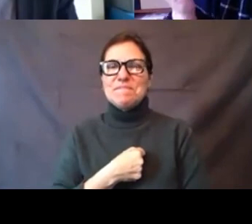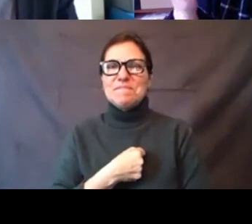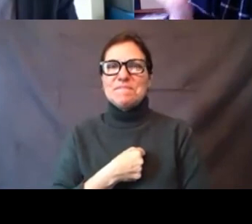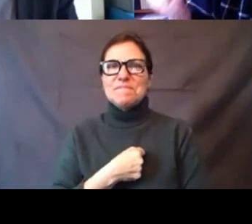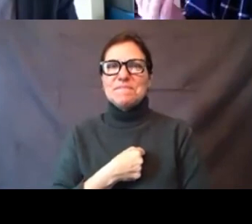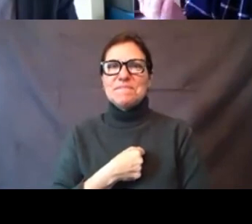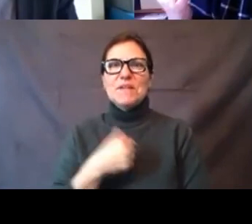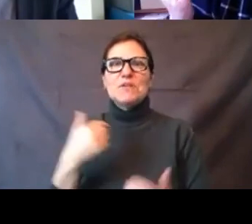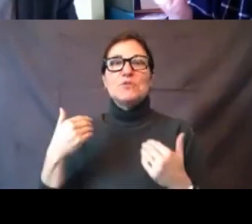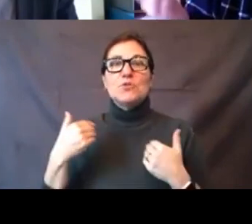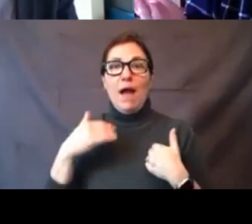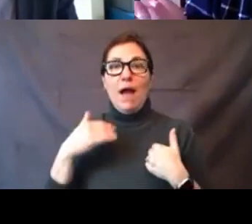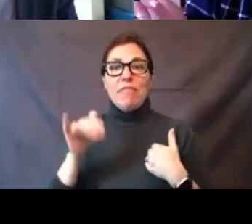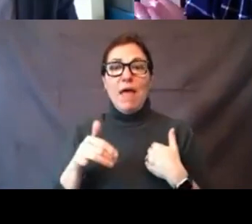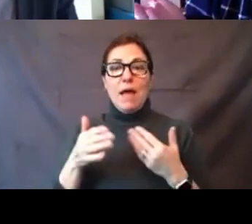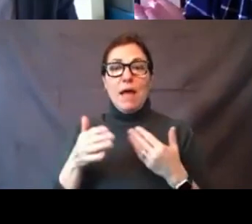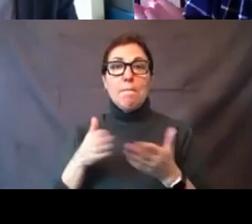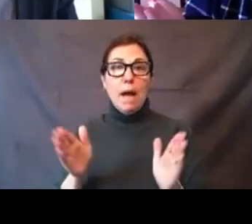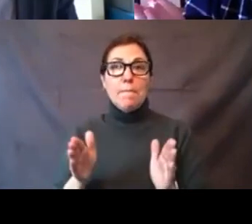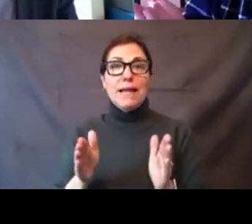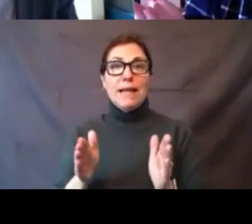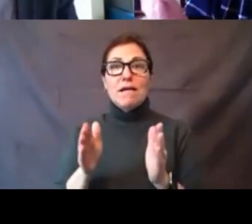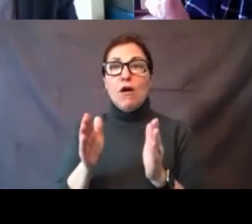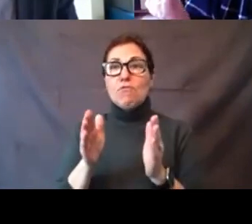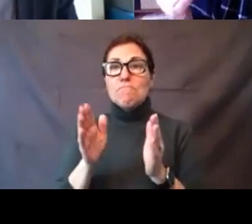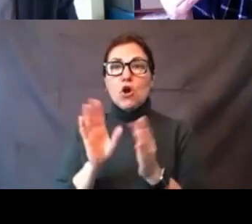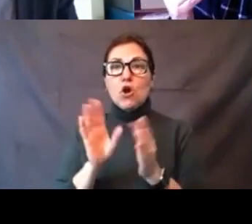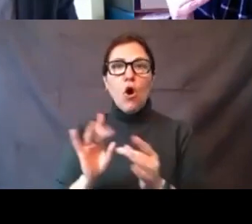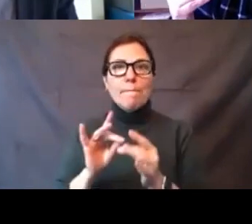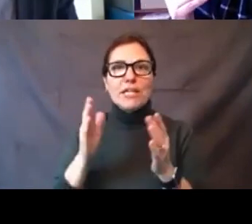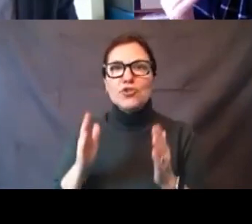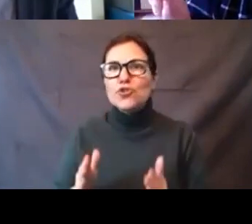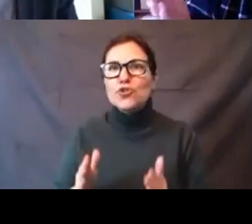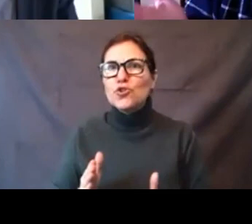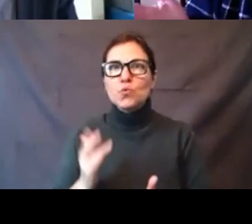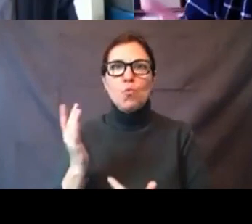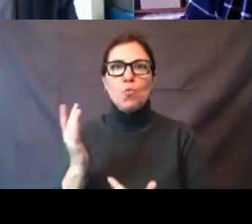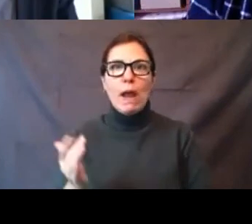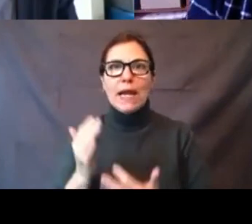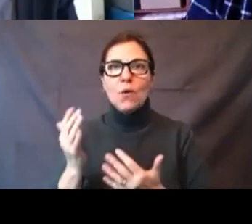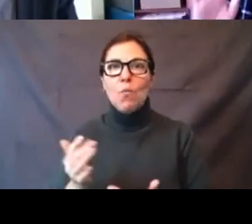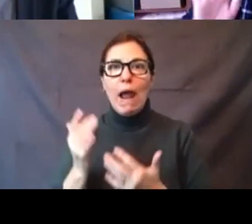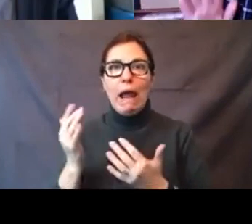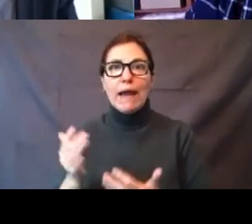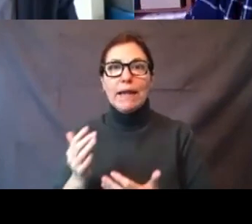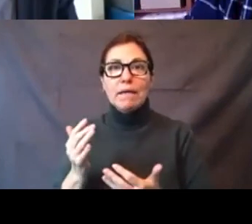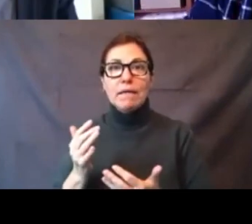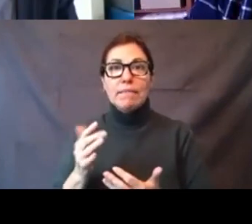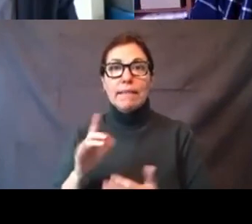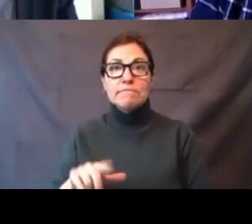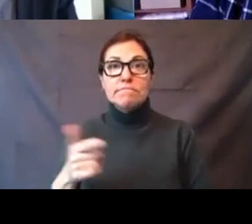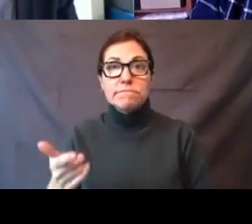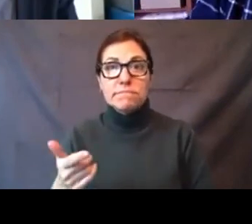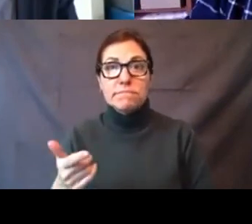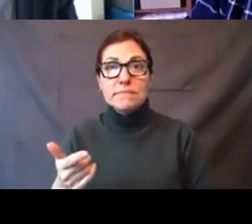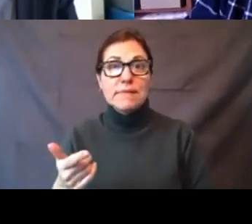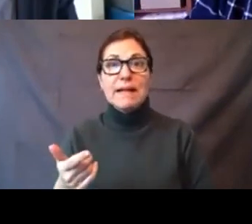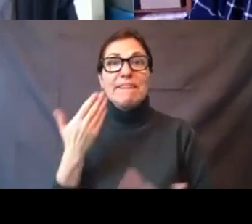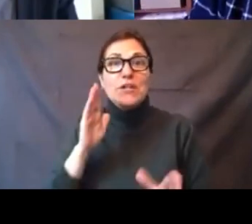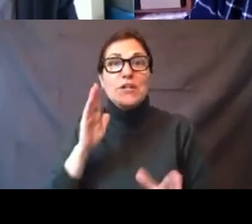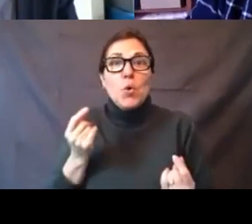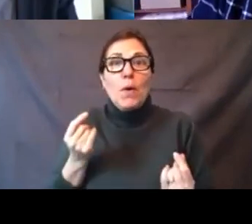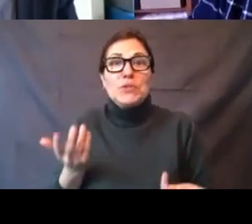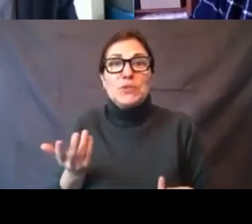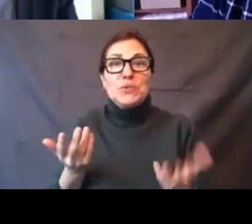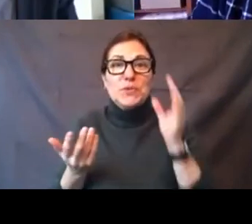public commenters waiting and then not know what to do when it's their turn to do it. So I just had to acknowledge that